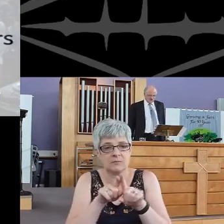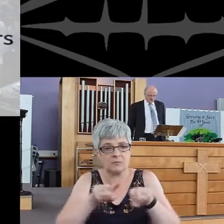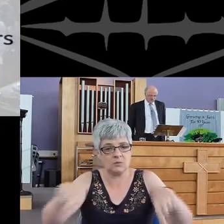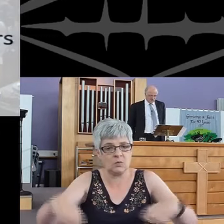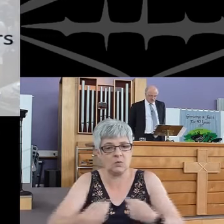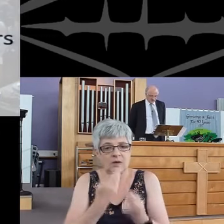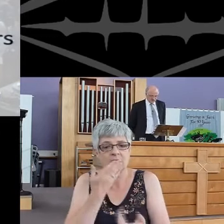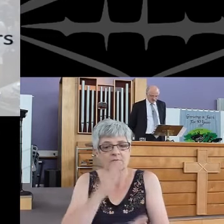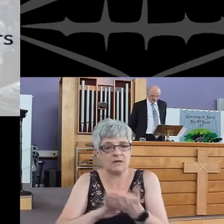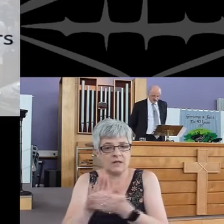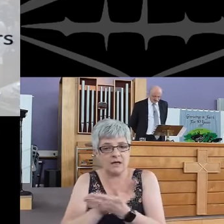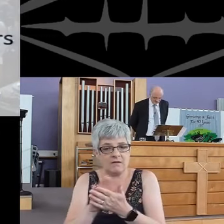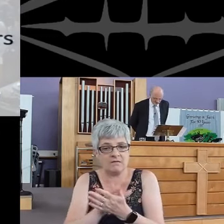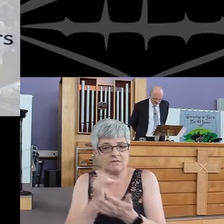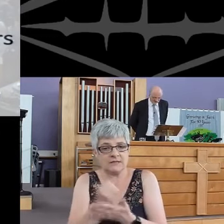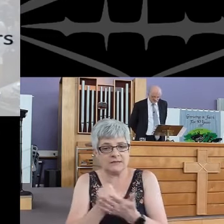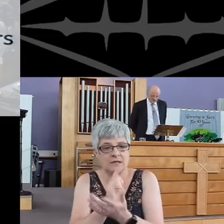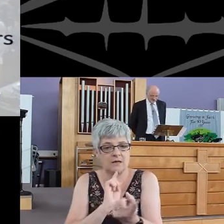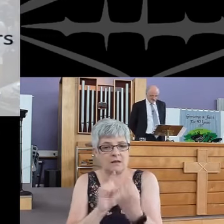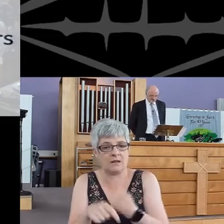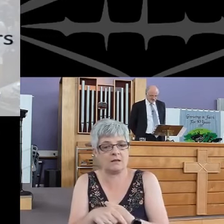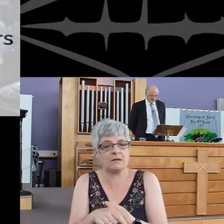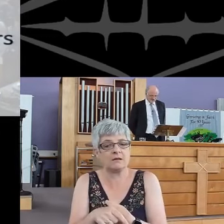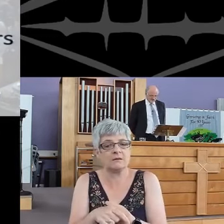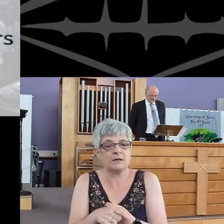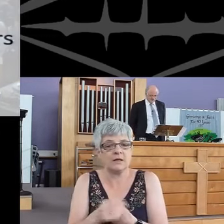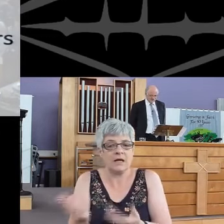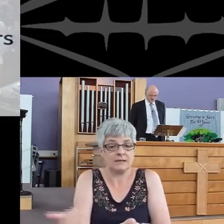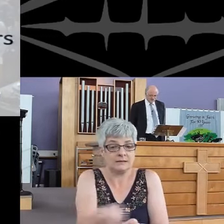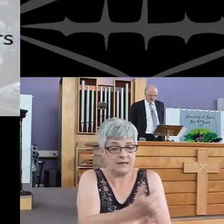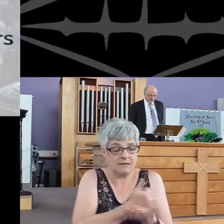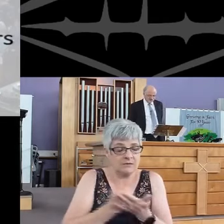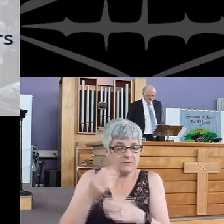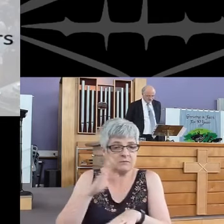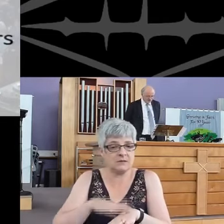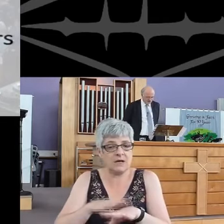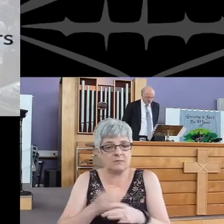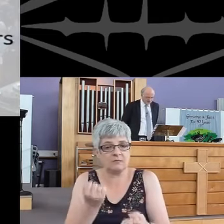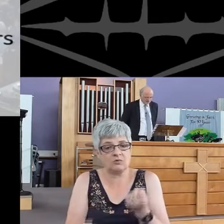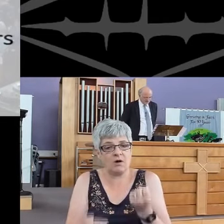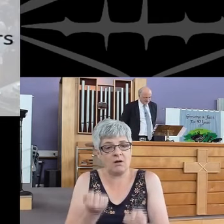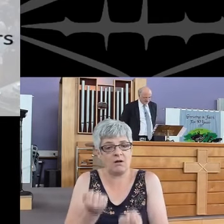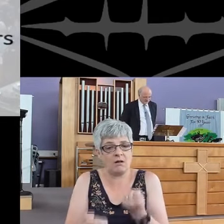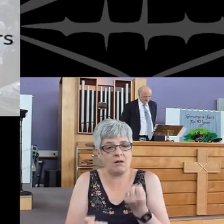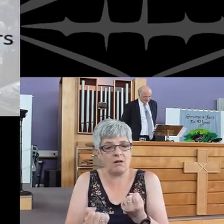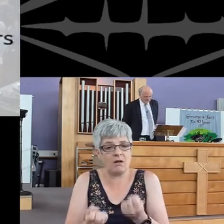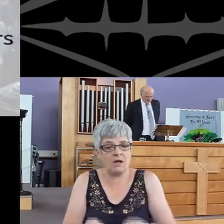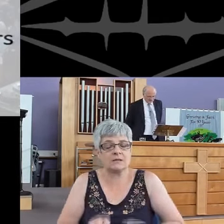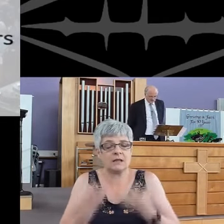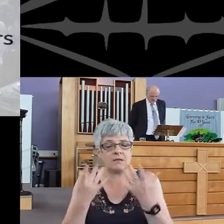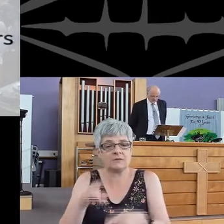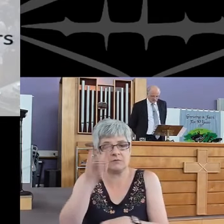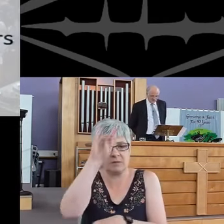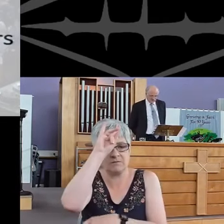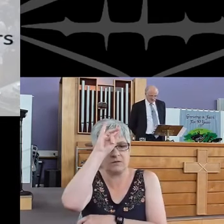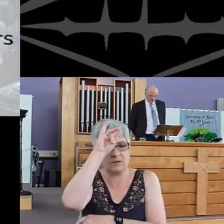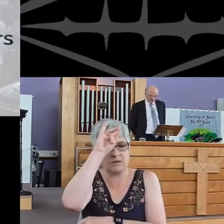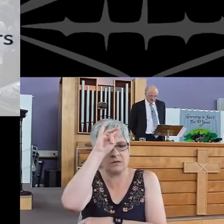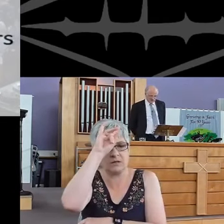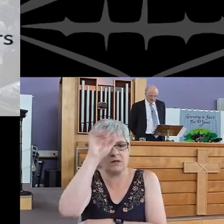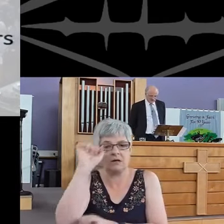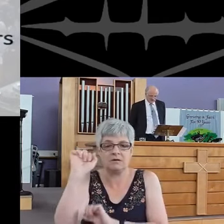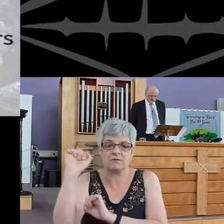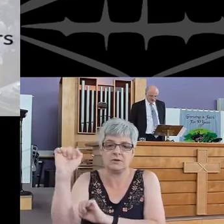we forgive those who sin against us. Save us from the time of trial and deliver us from